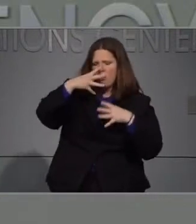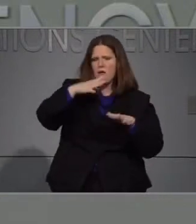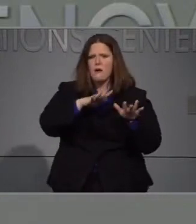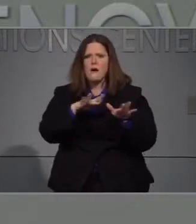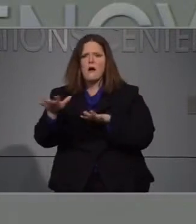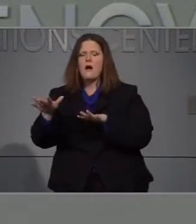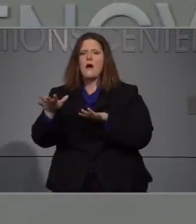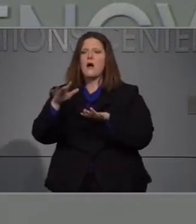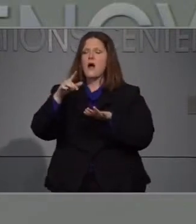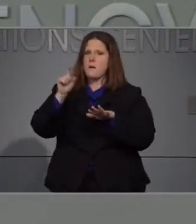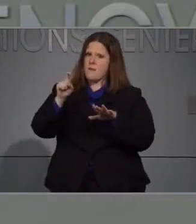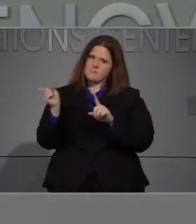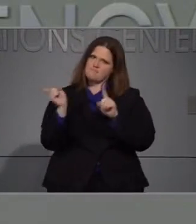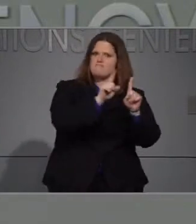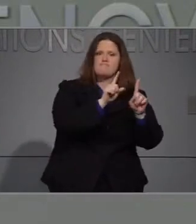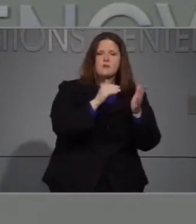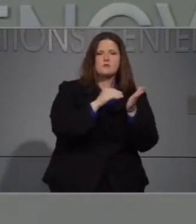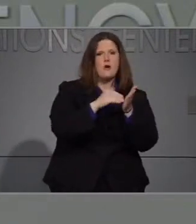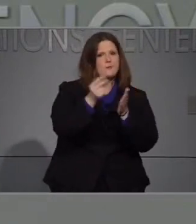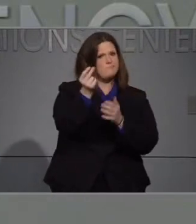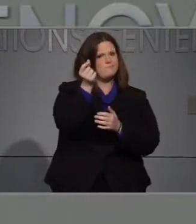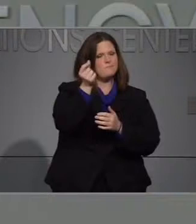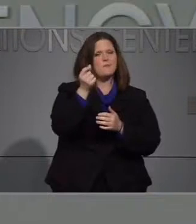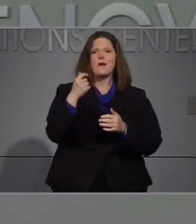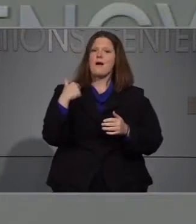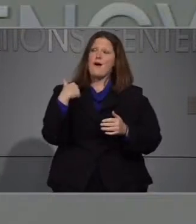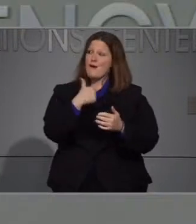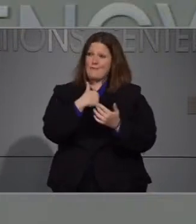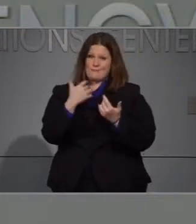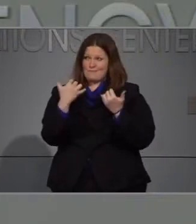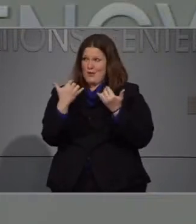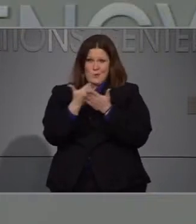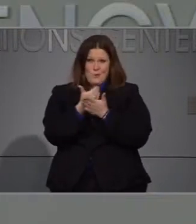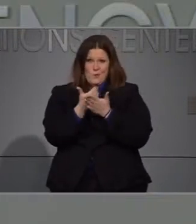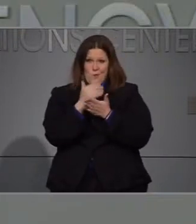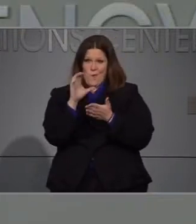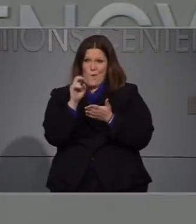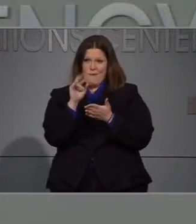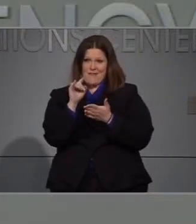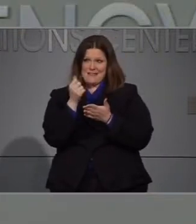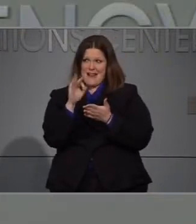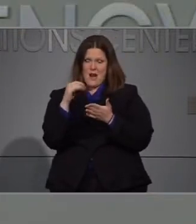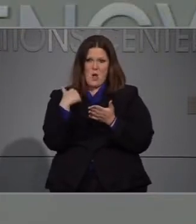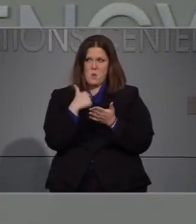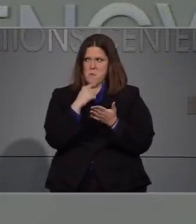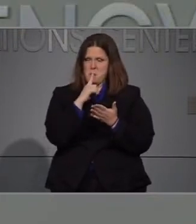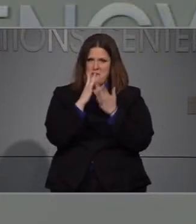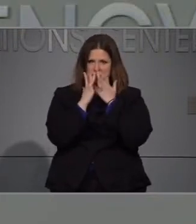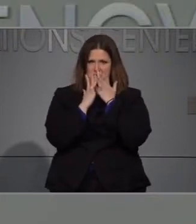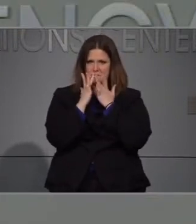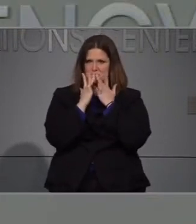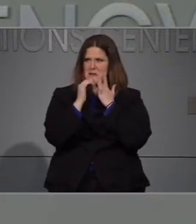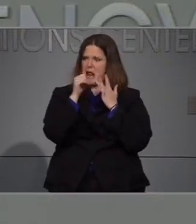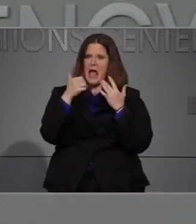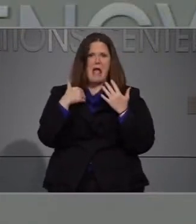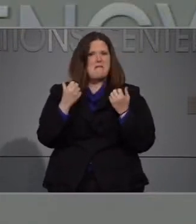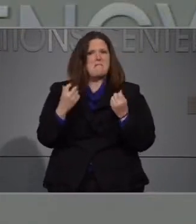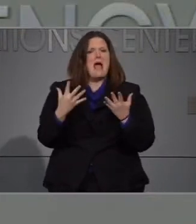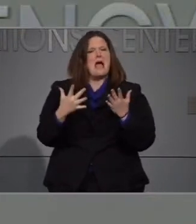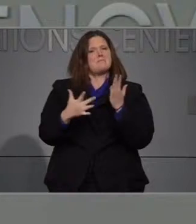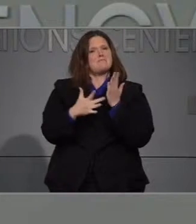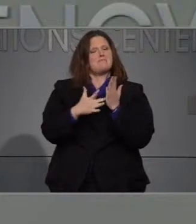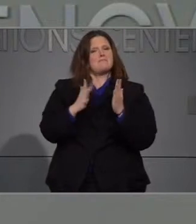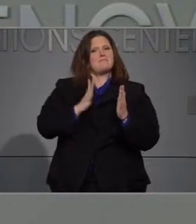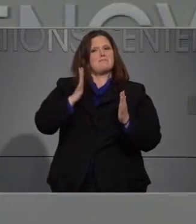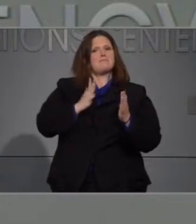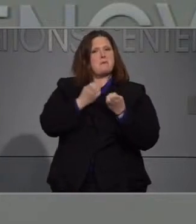people. We don't have a lot of tools to fight COVID-19. I wish we did, but it's the same thing. So whether you're traveling, whether you're not, it